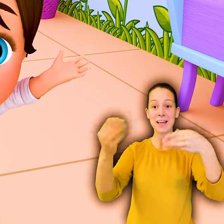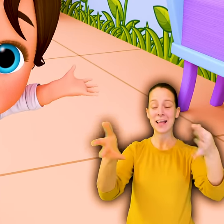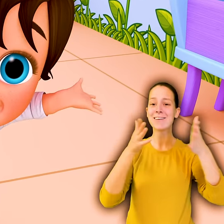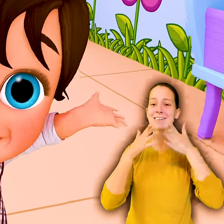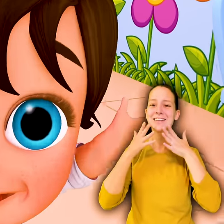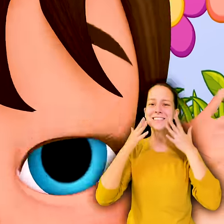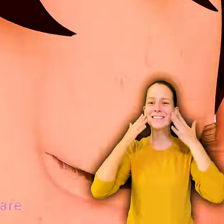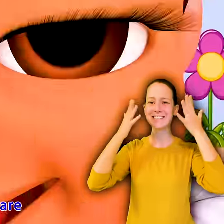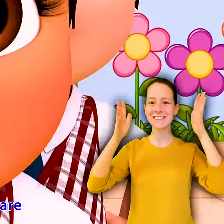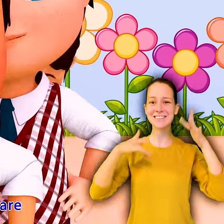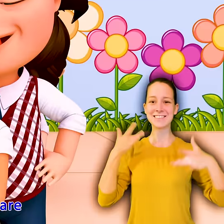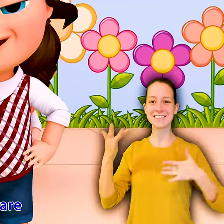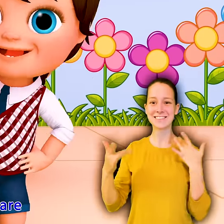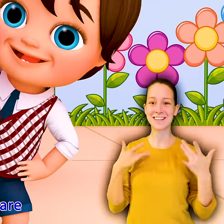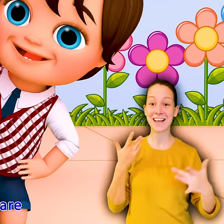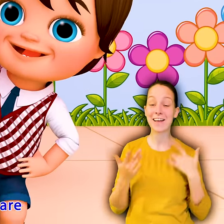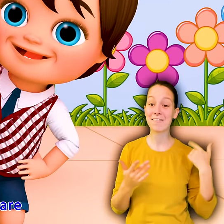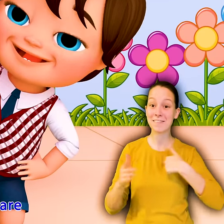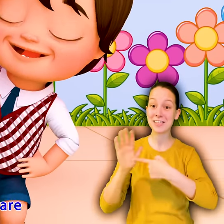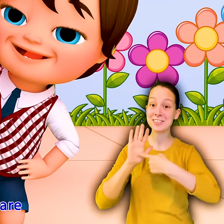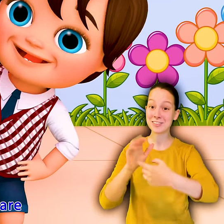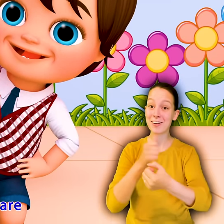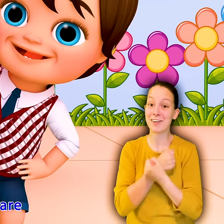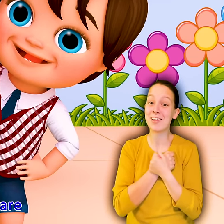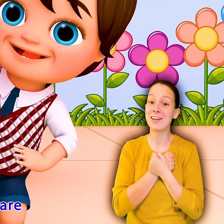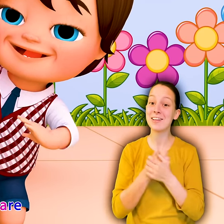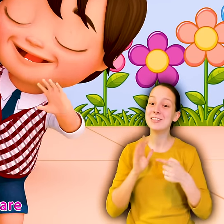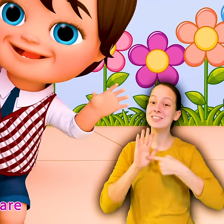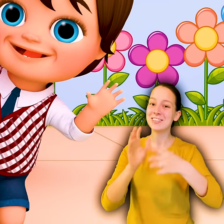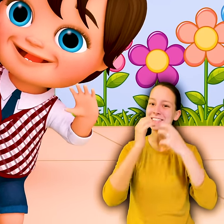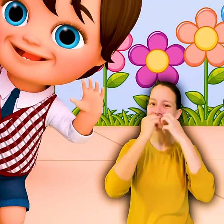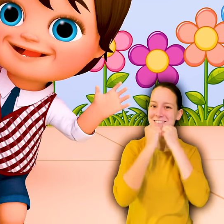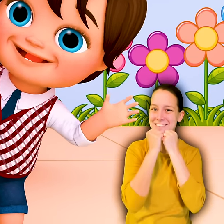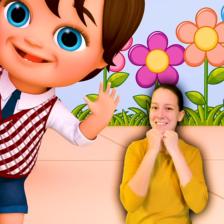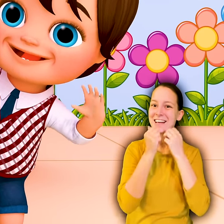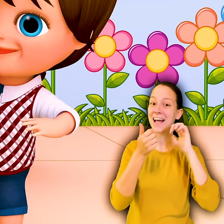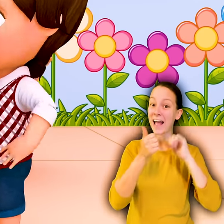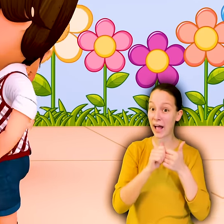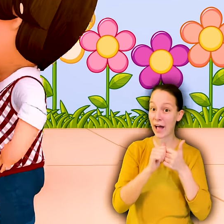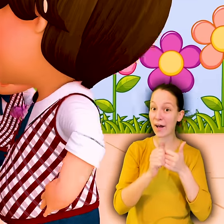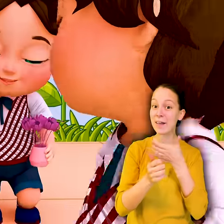joy everywhere we will show love we